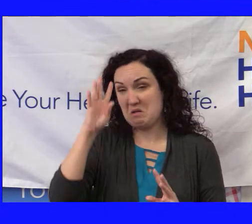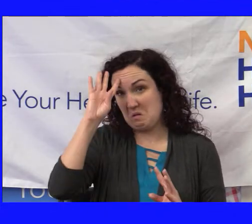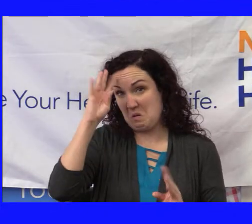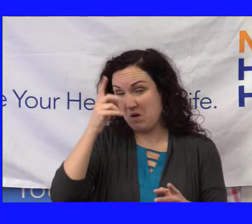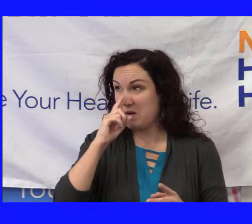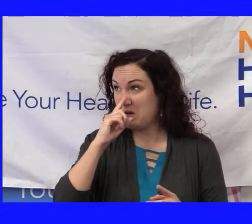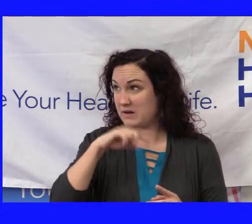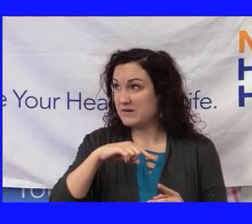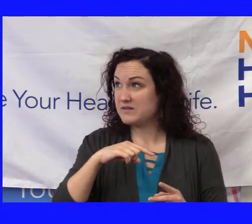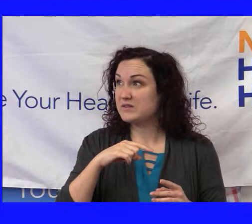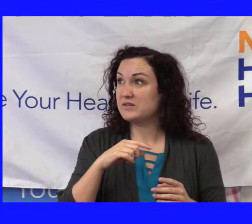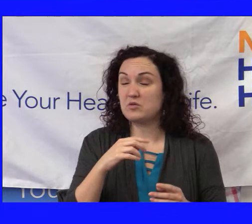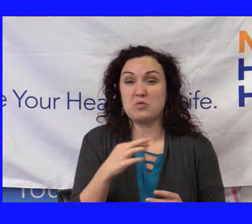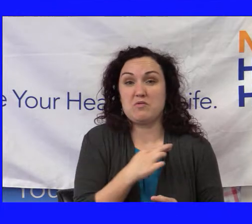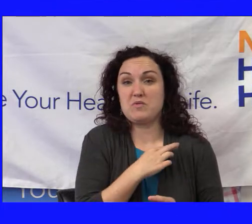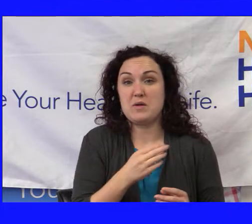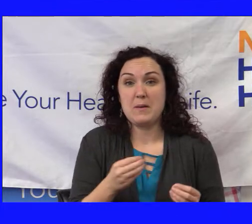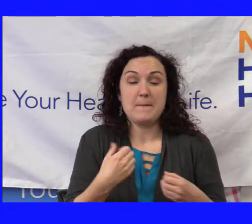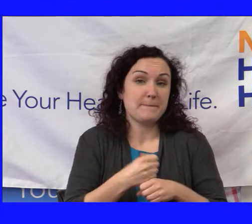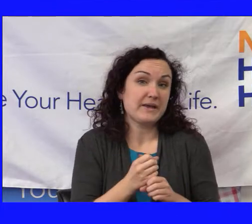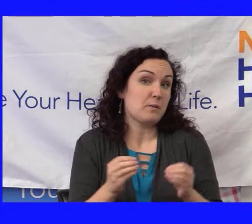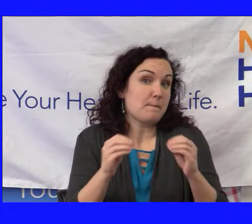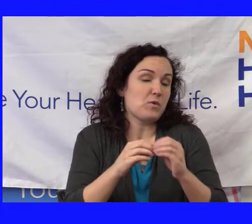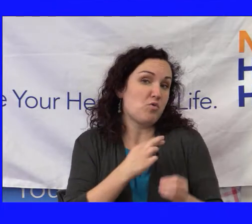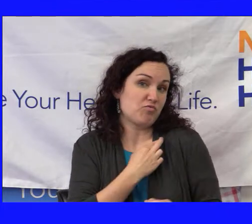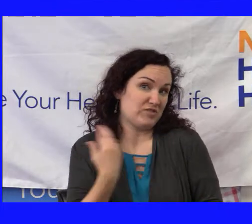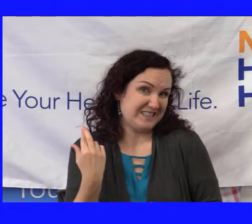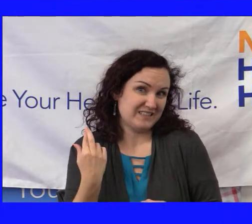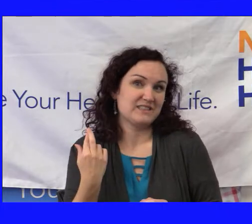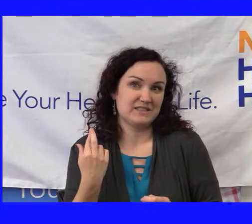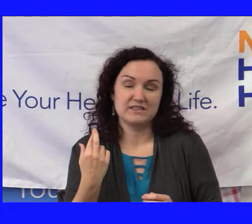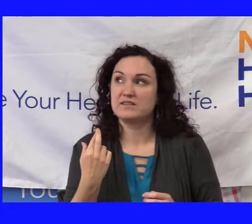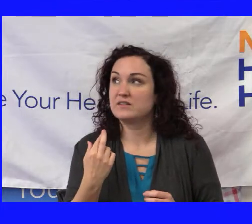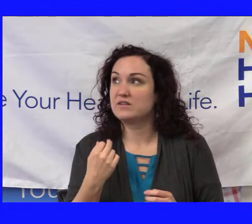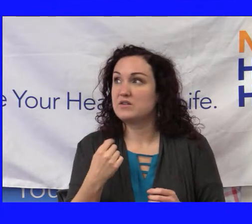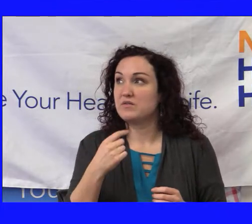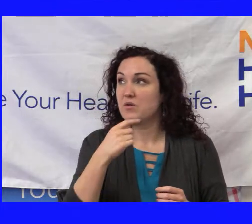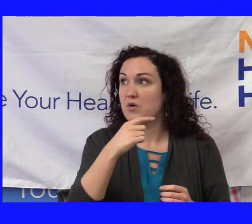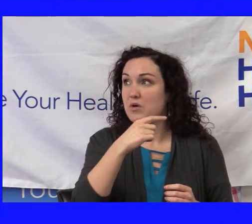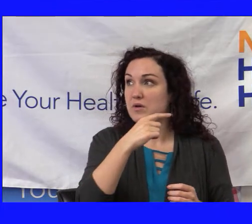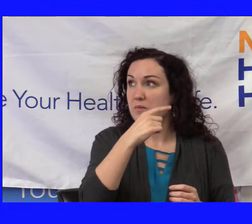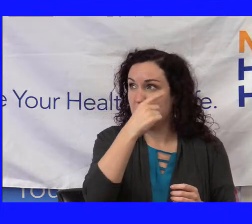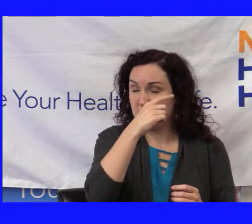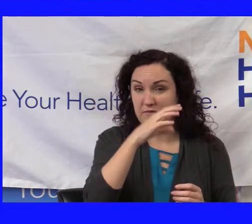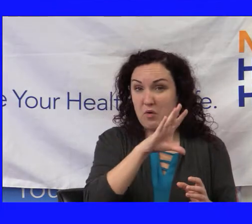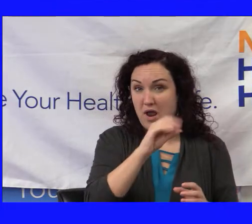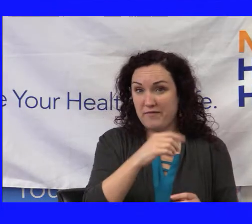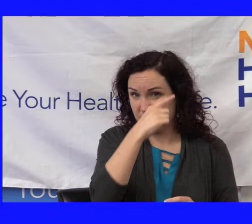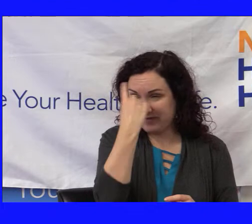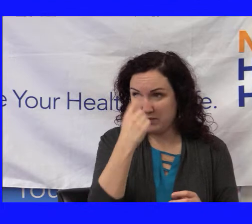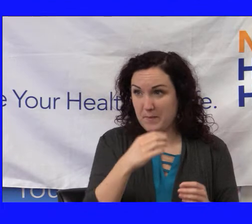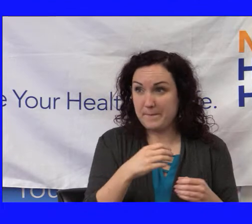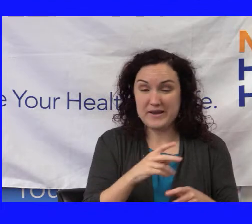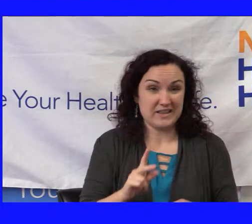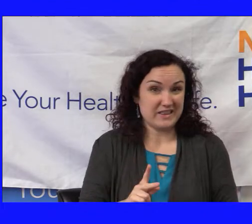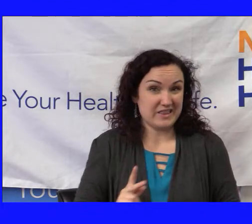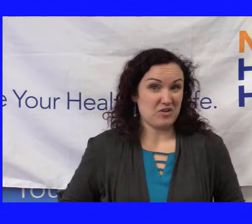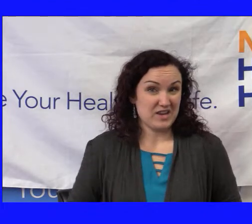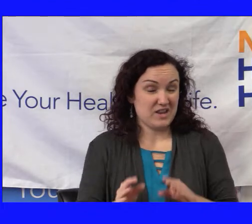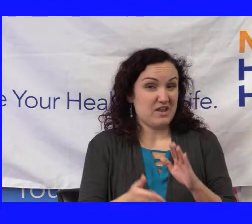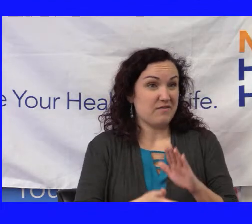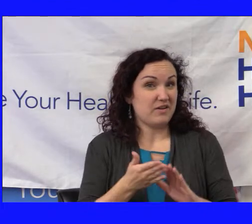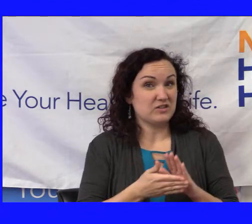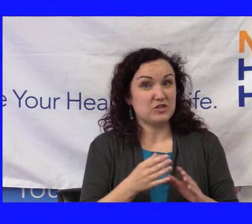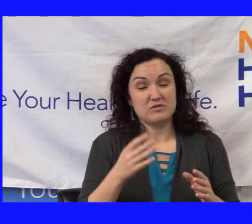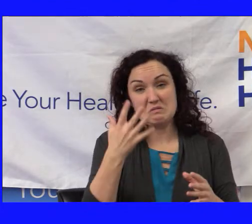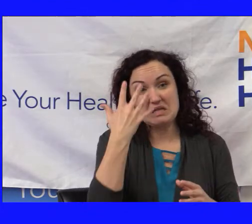or a sicker potential population, like unfortunately in our country, African Americans, we're artificially making their kidney function look healthier, there might be some benefits and there might